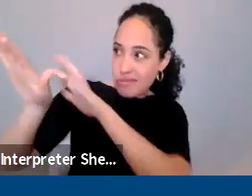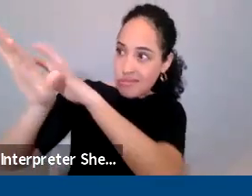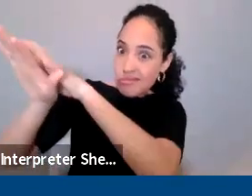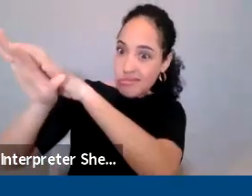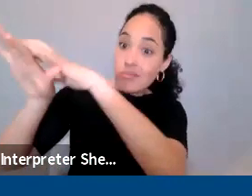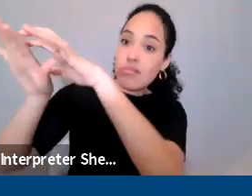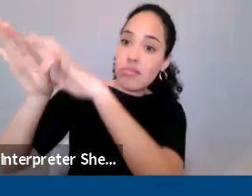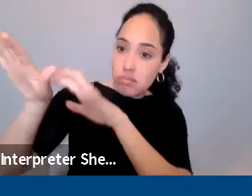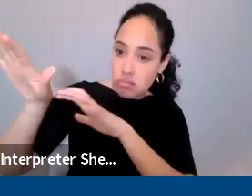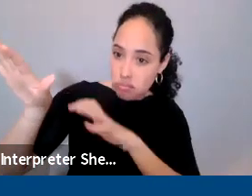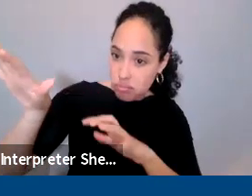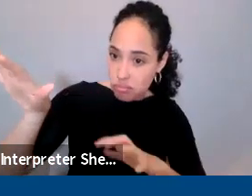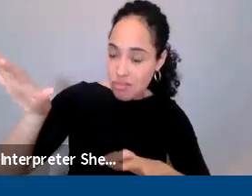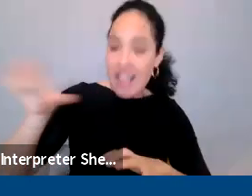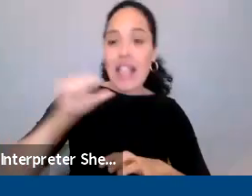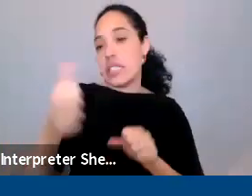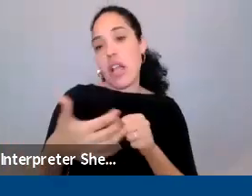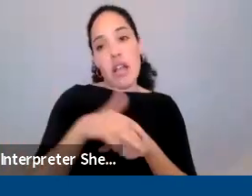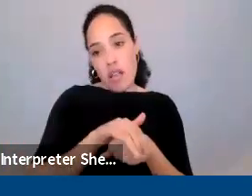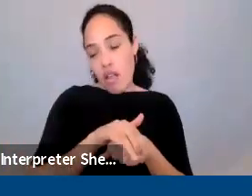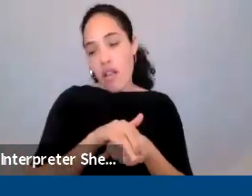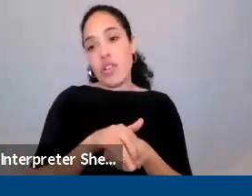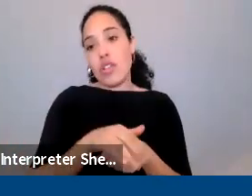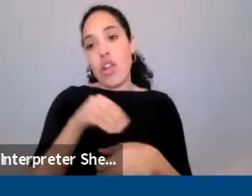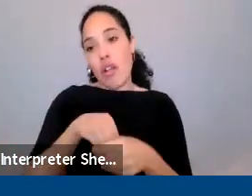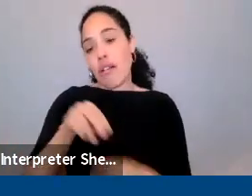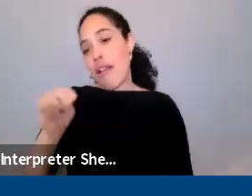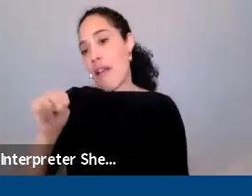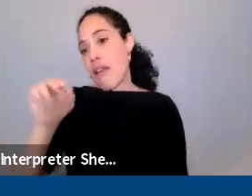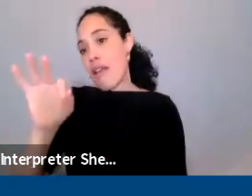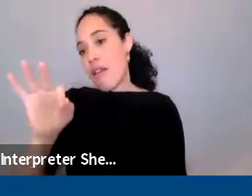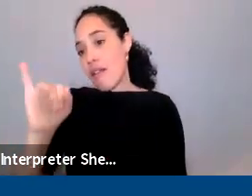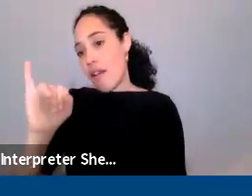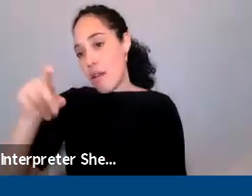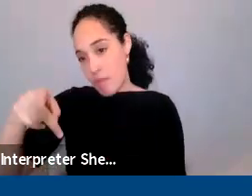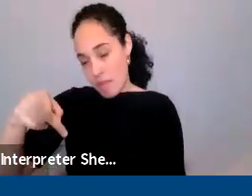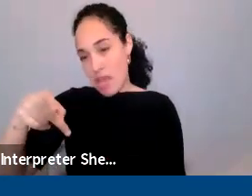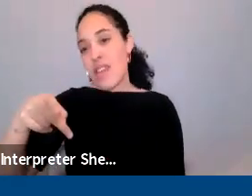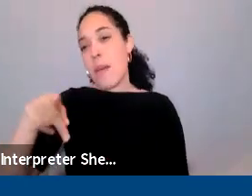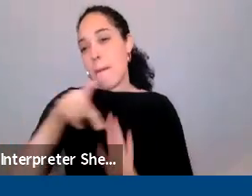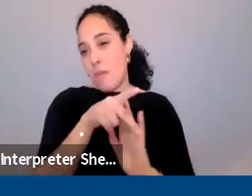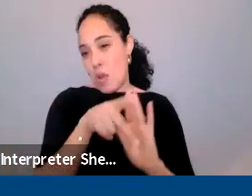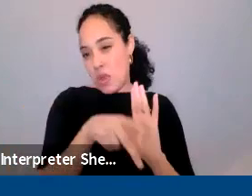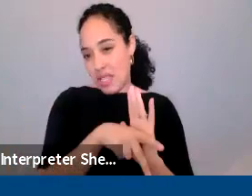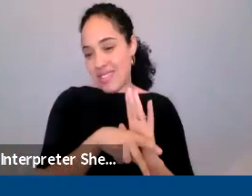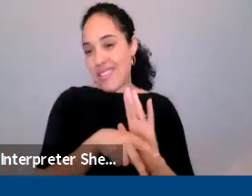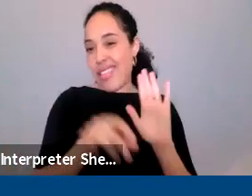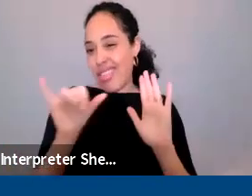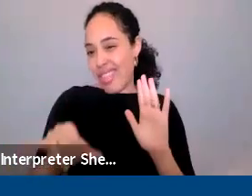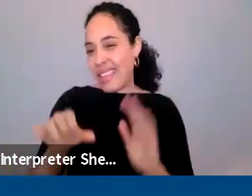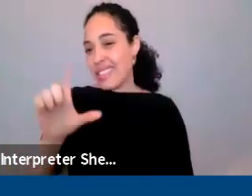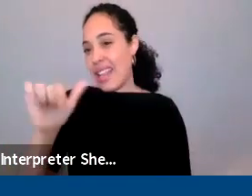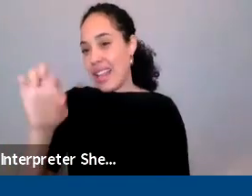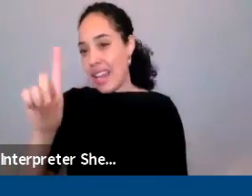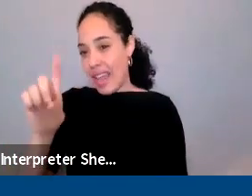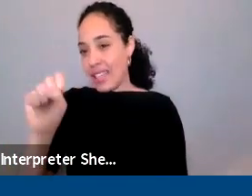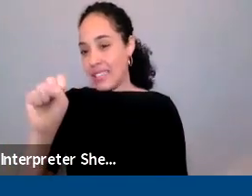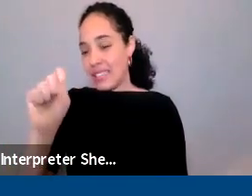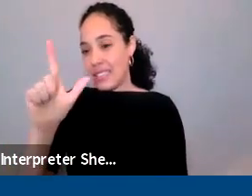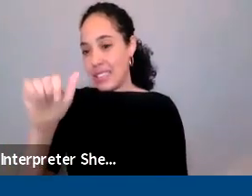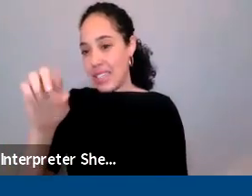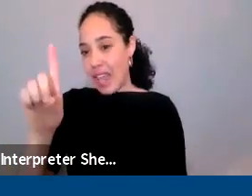or landslide, and would not be covered on an NFIP policy. So I hope that helps a little bit on the clarification. It's